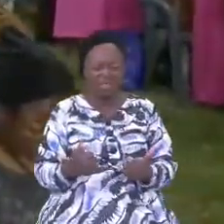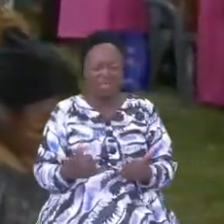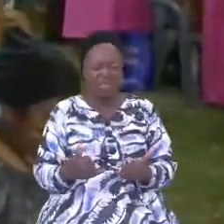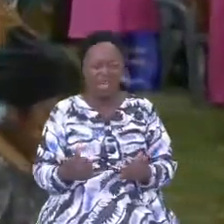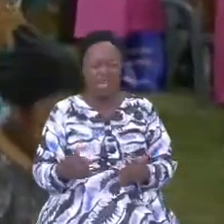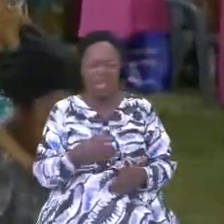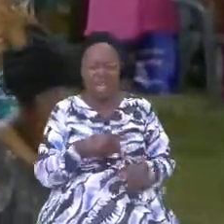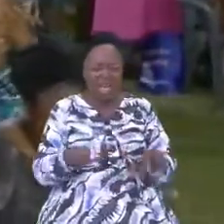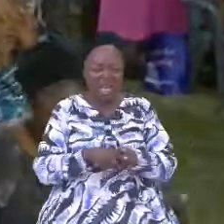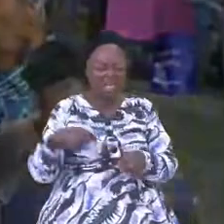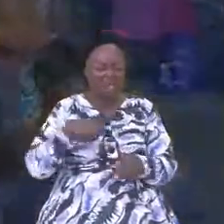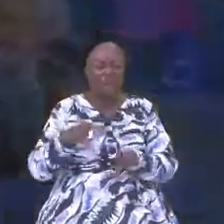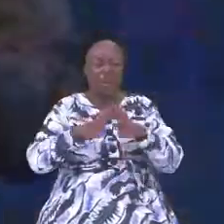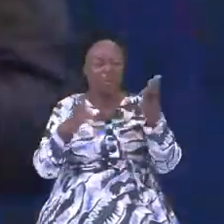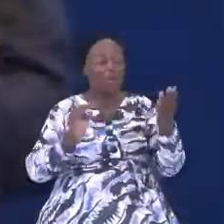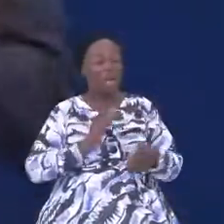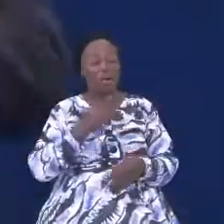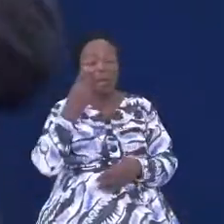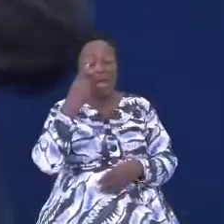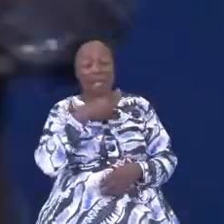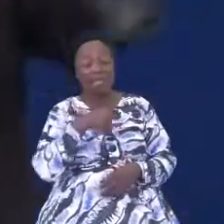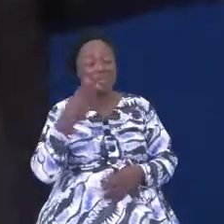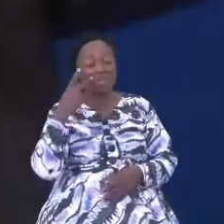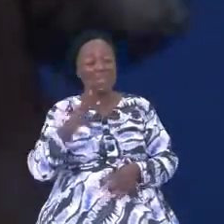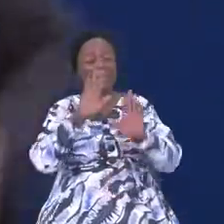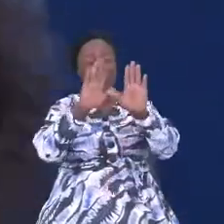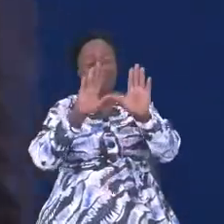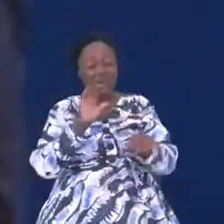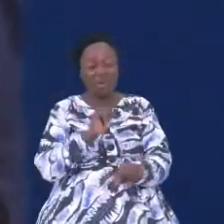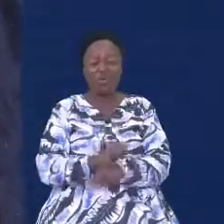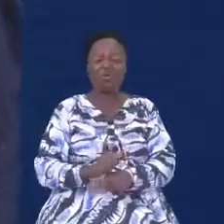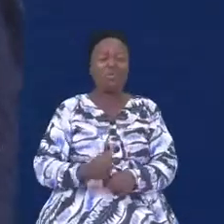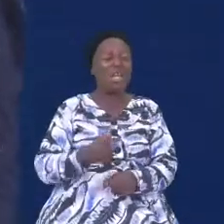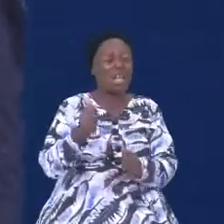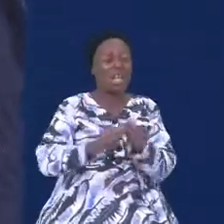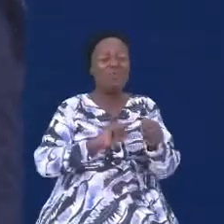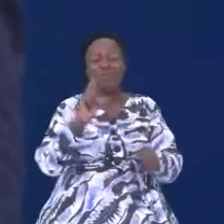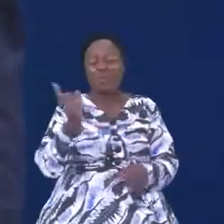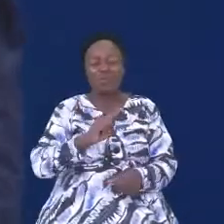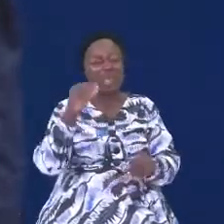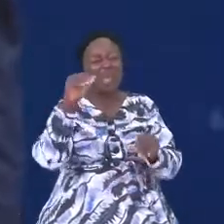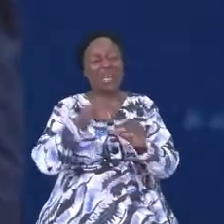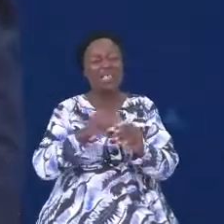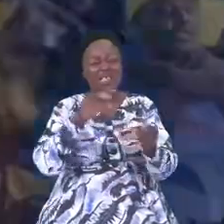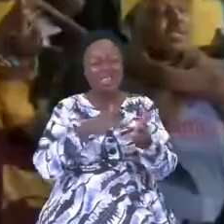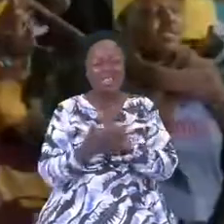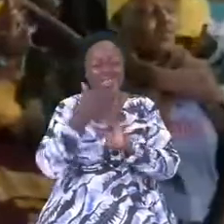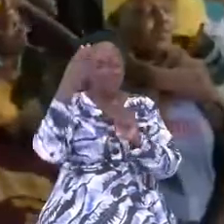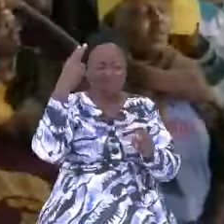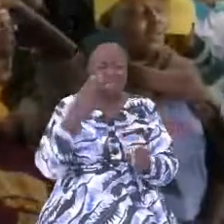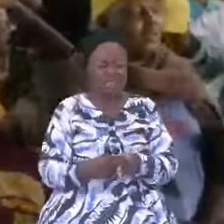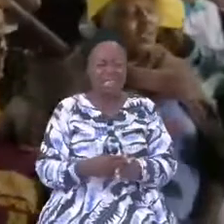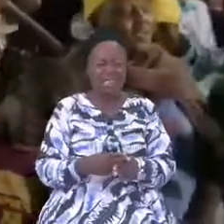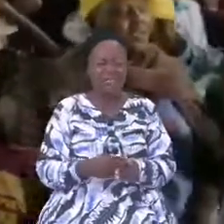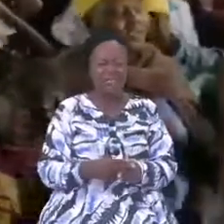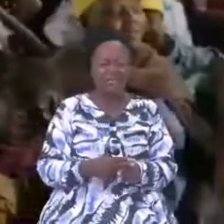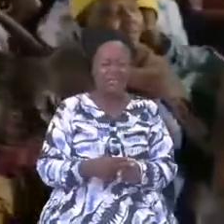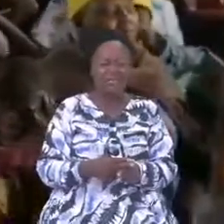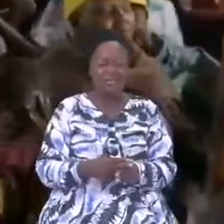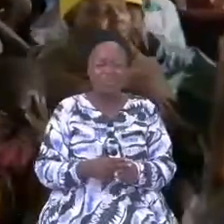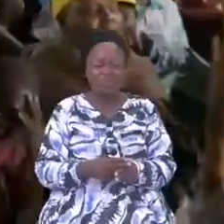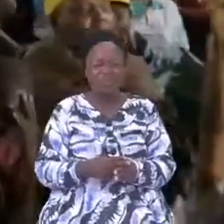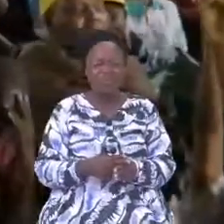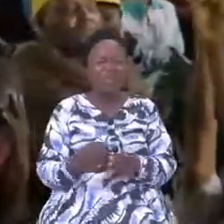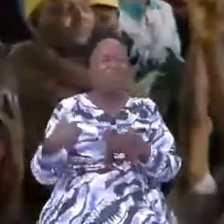eyes, we'll open our eyes to miracles galore. In Jesus' name, we thank you,